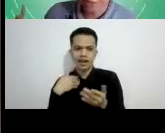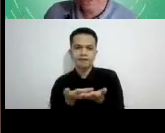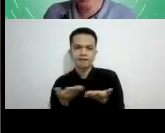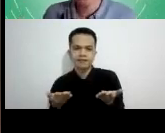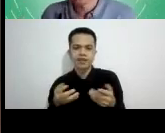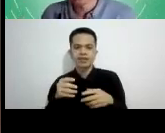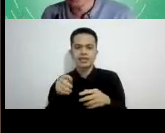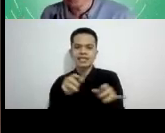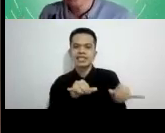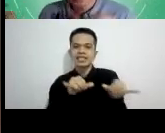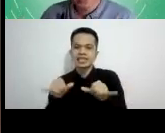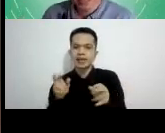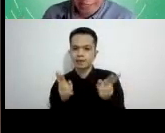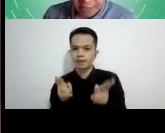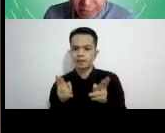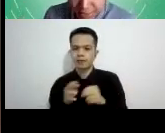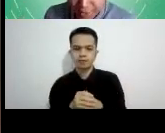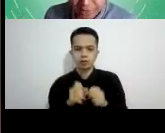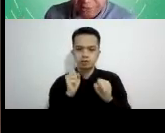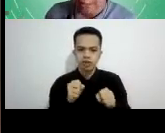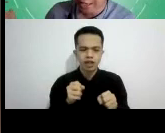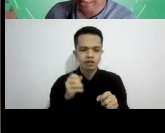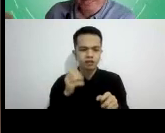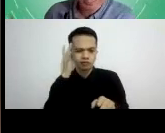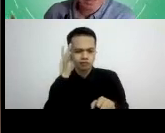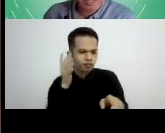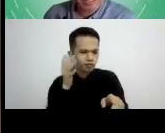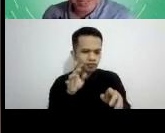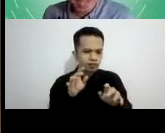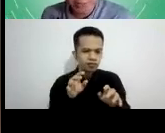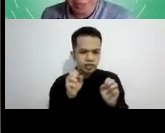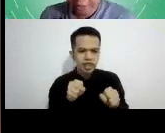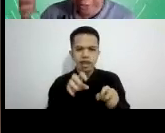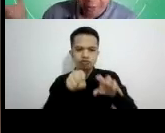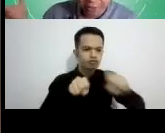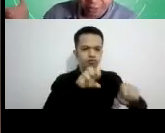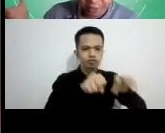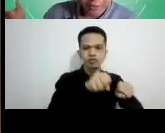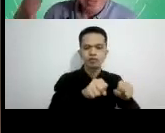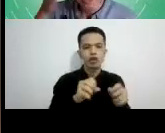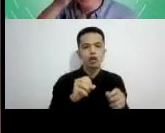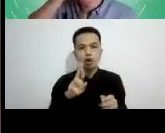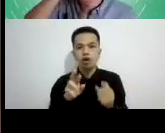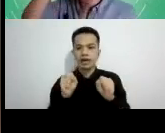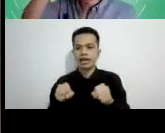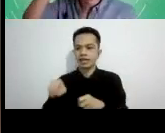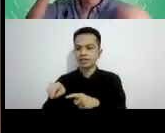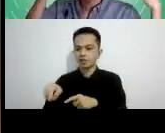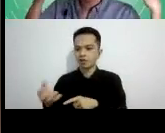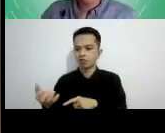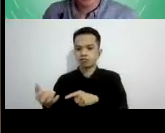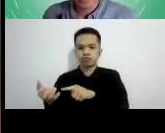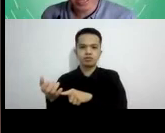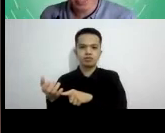components that are similar to a robot. It can sense things, and at times it can even actuate, like vibrate. But when you